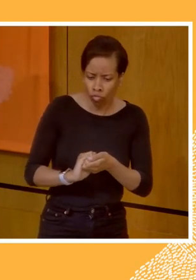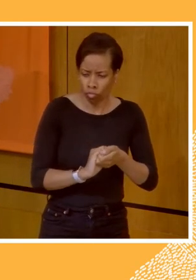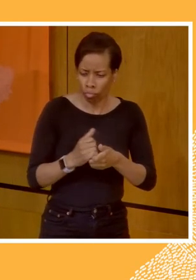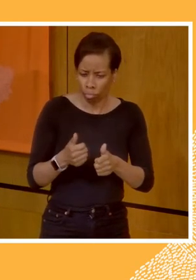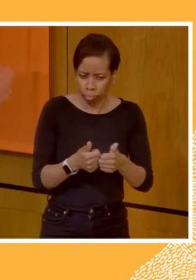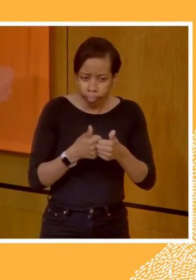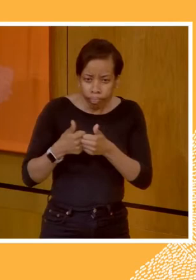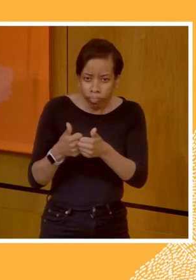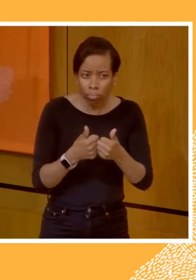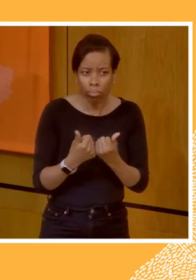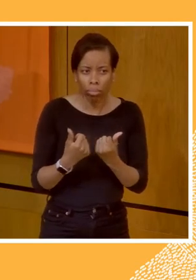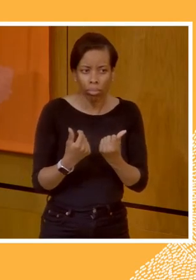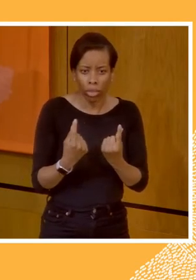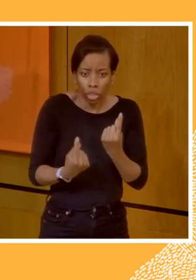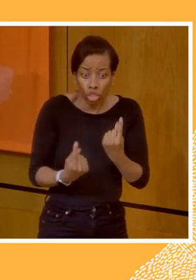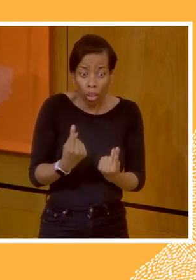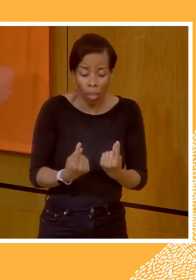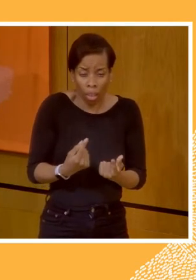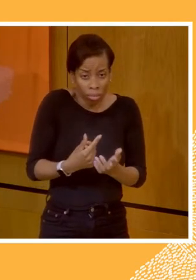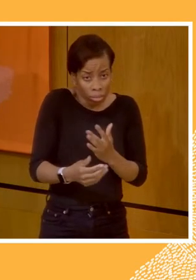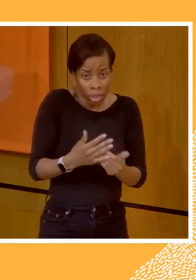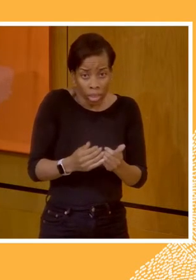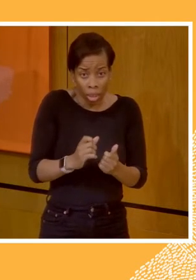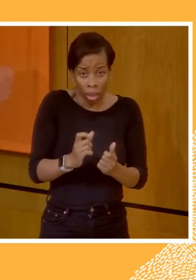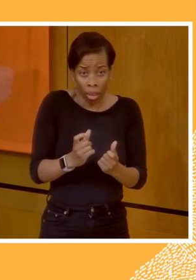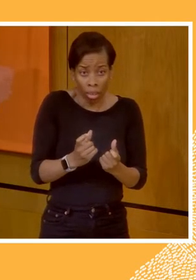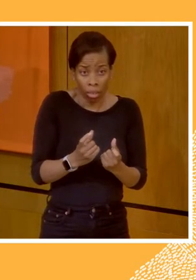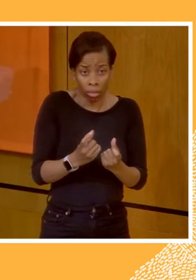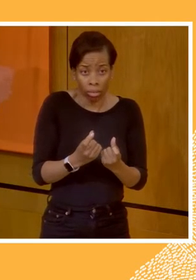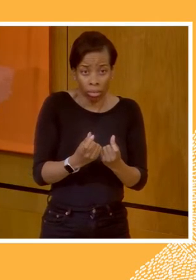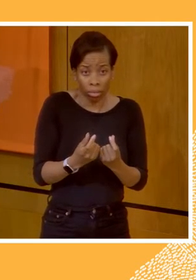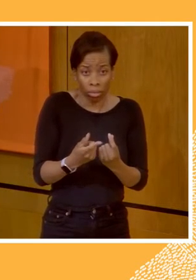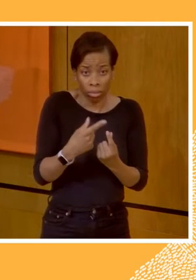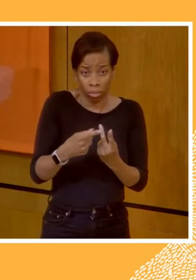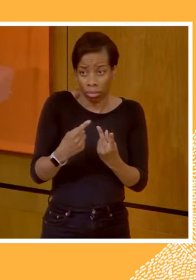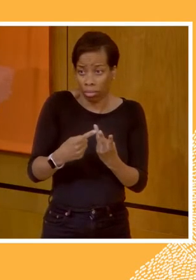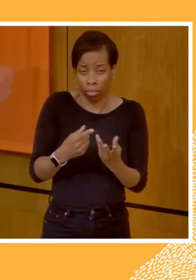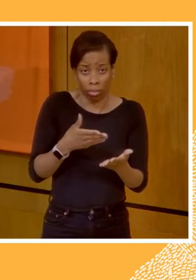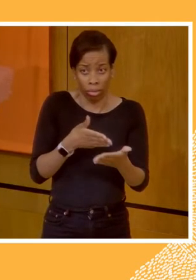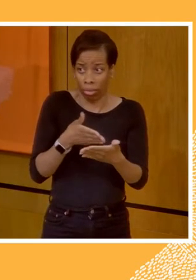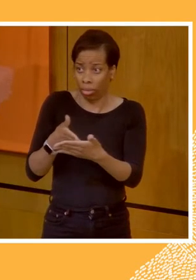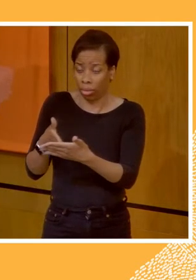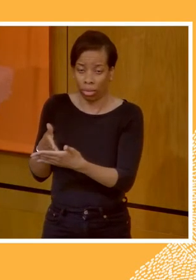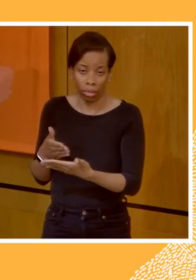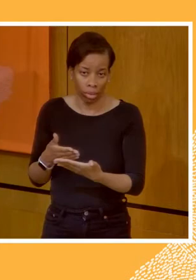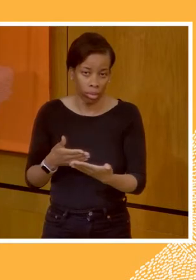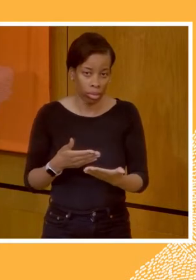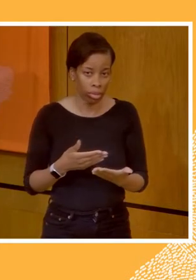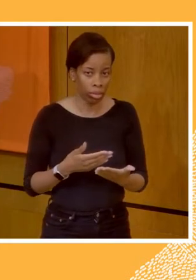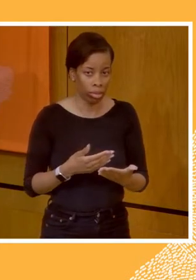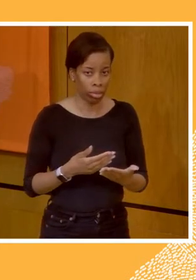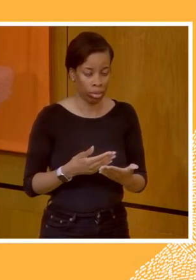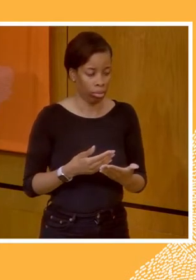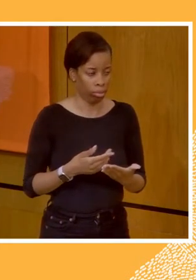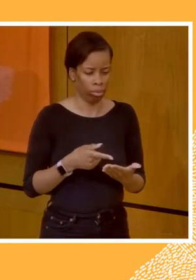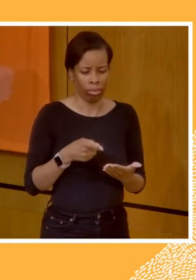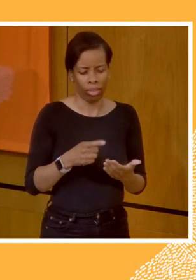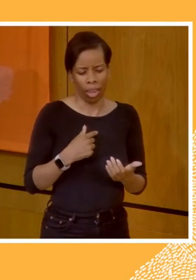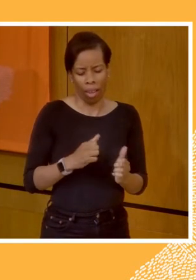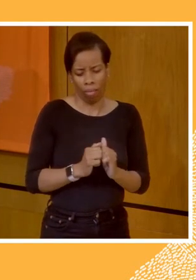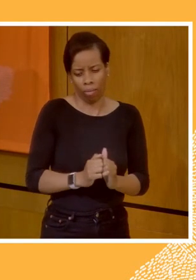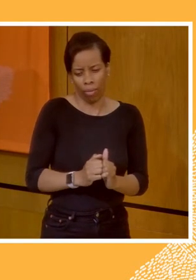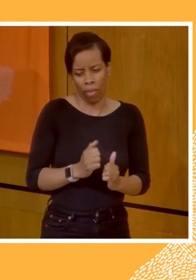which whatever they are facing. So I feel songs are a bit of importance and meaning to the